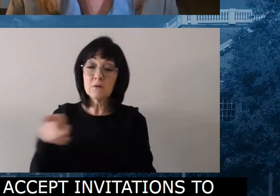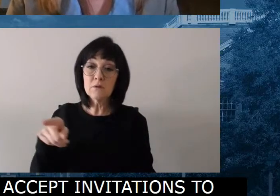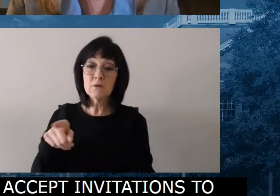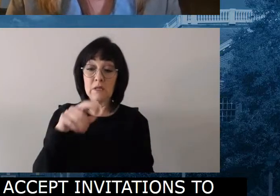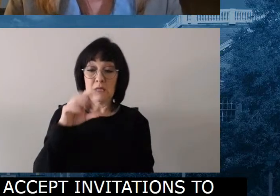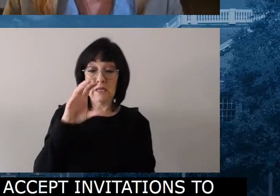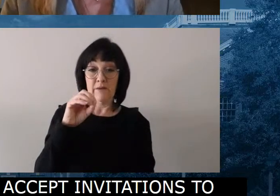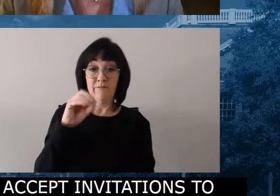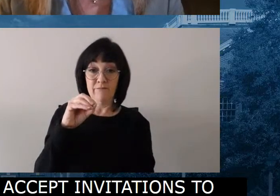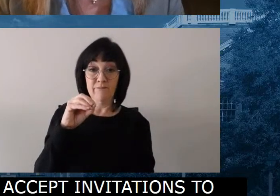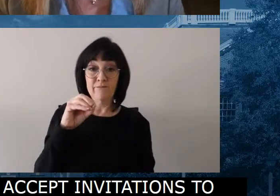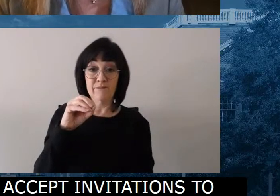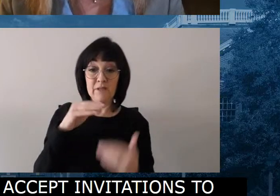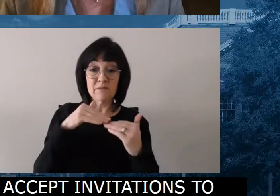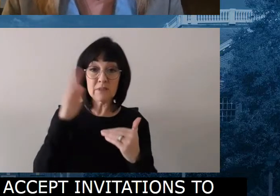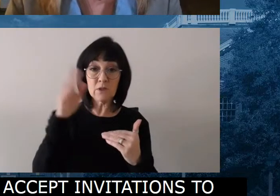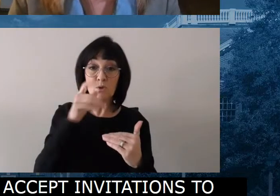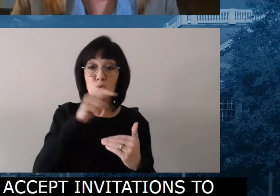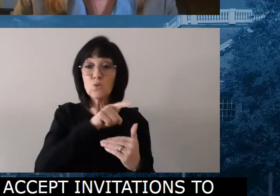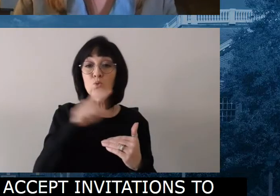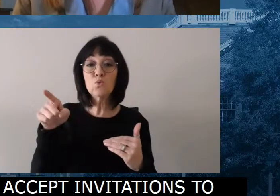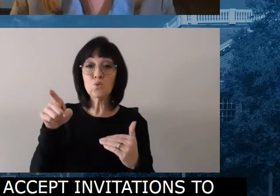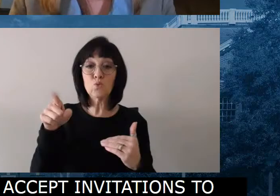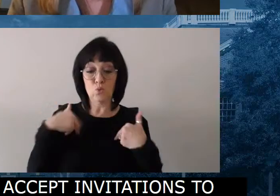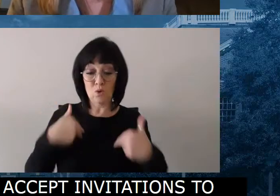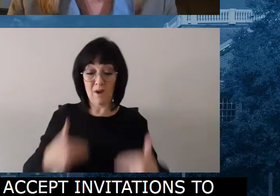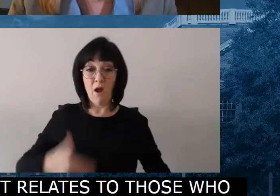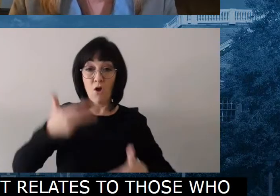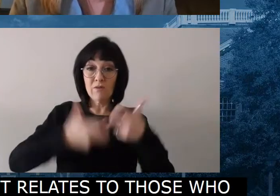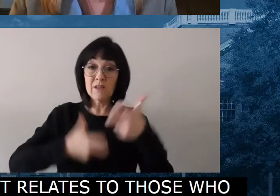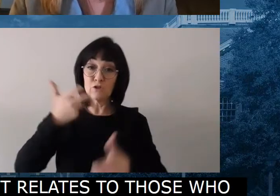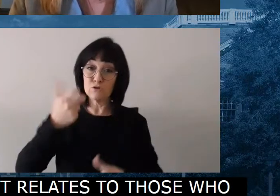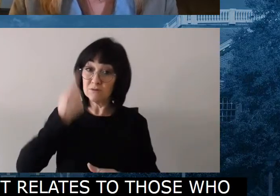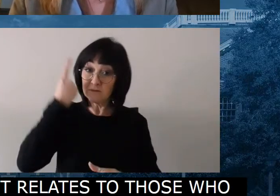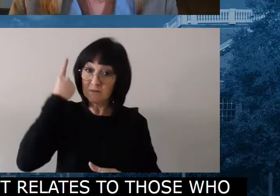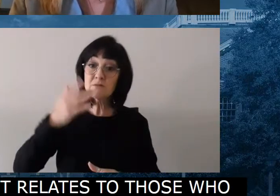on protecting Delawareans first.